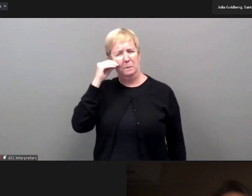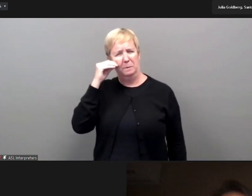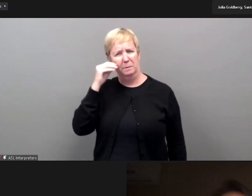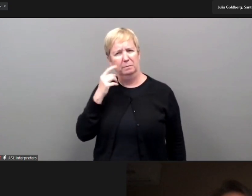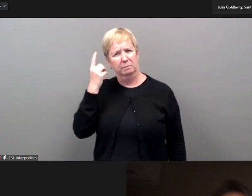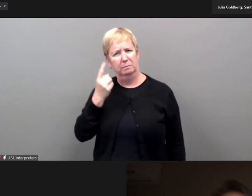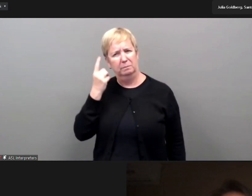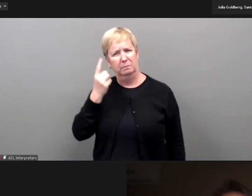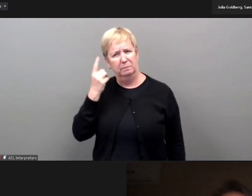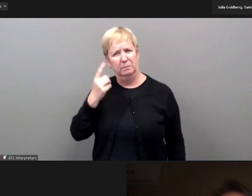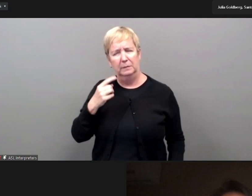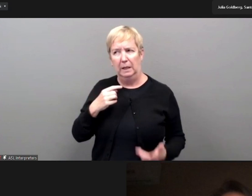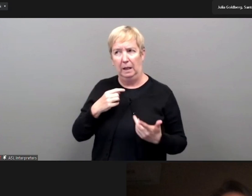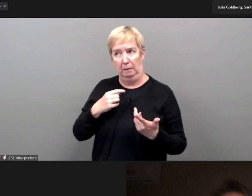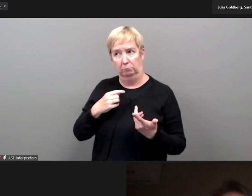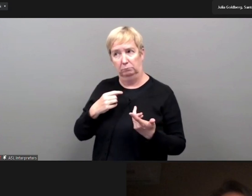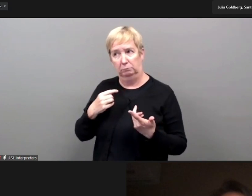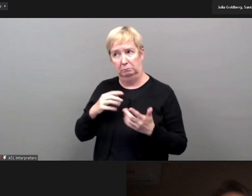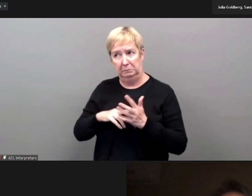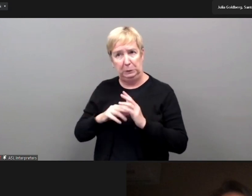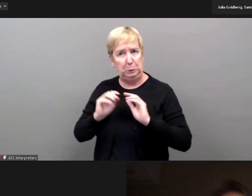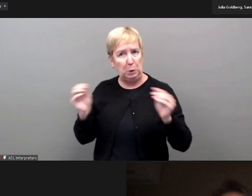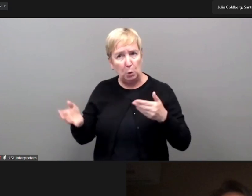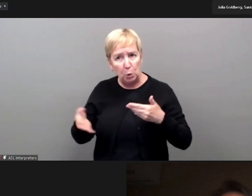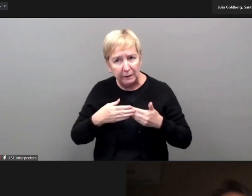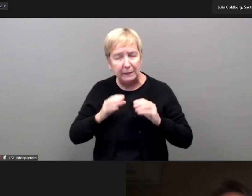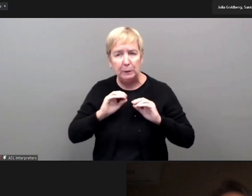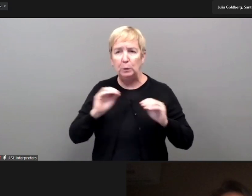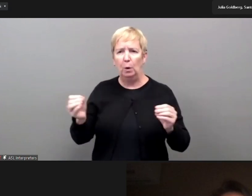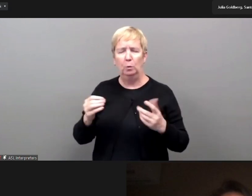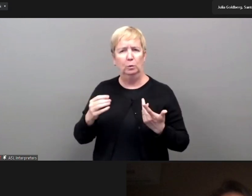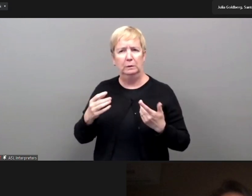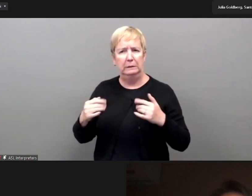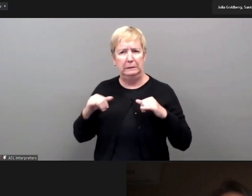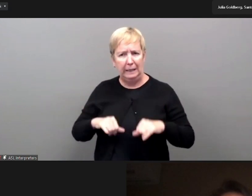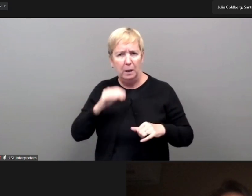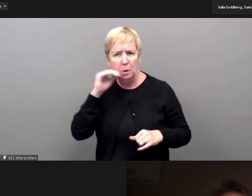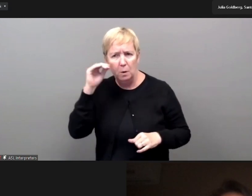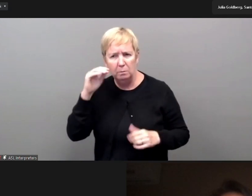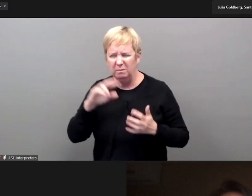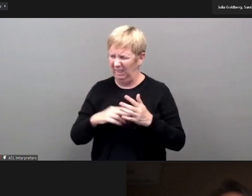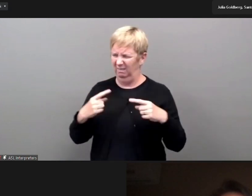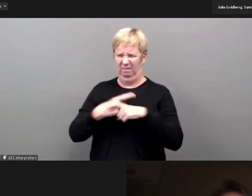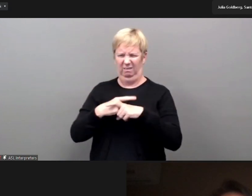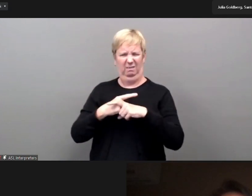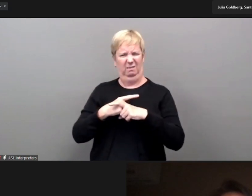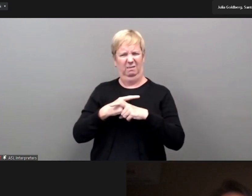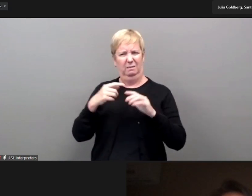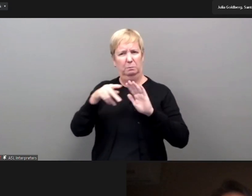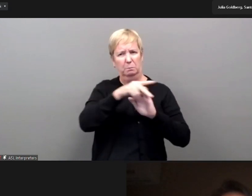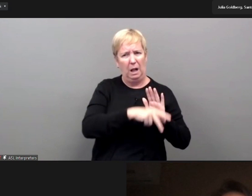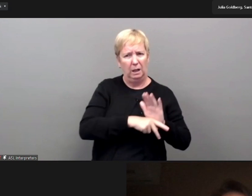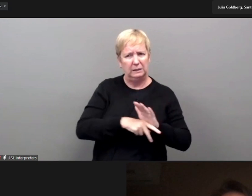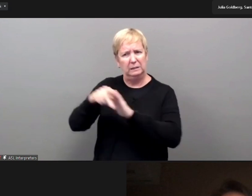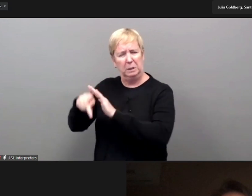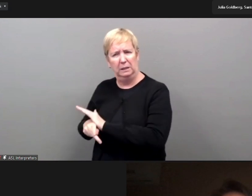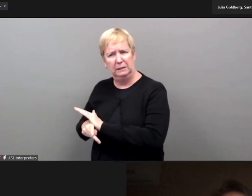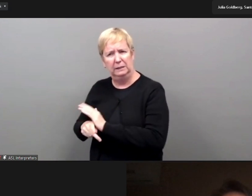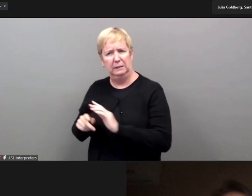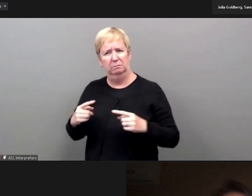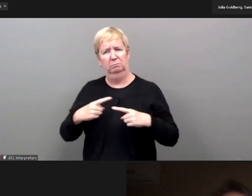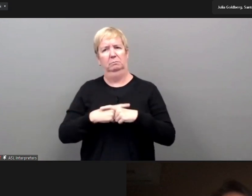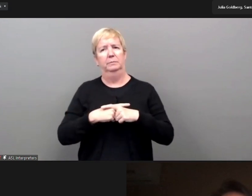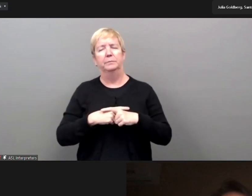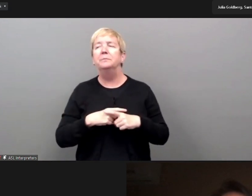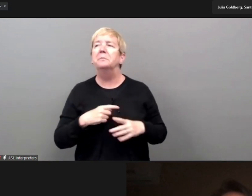to stay home from school. Are those contradictory in some way, or are they not contradictory? And I only noticed it because Santa